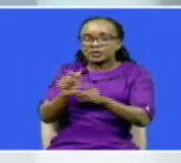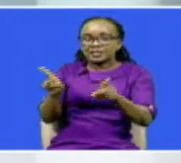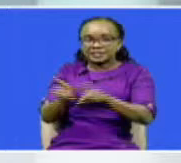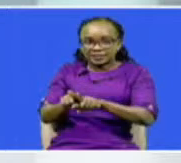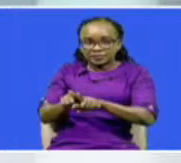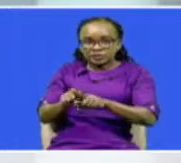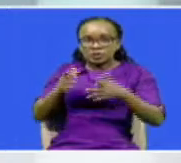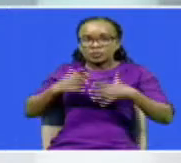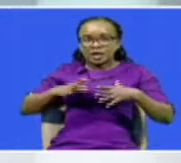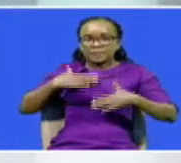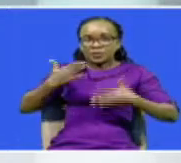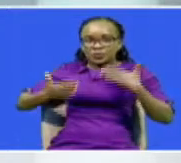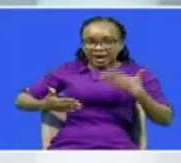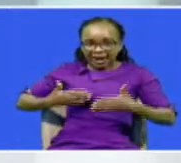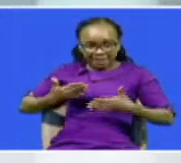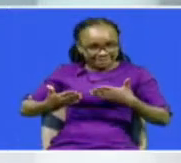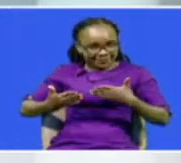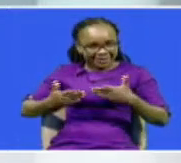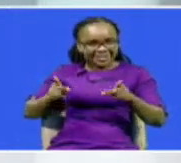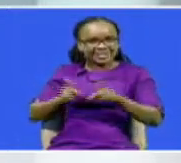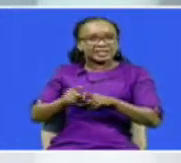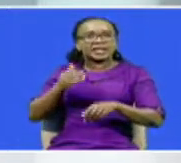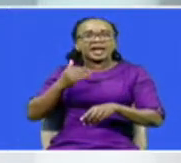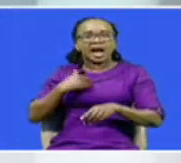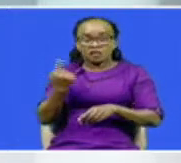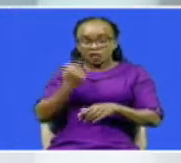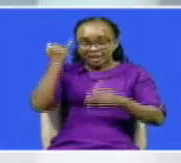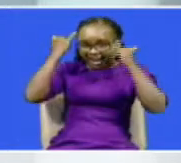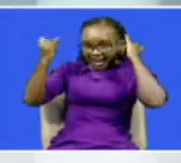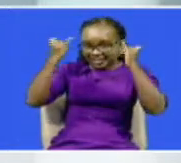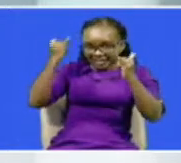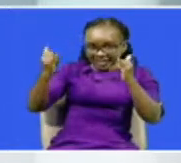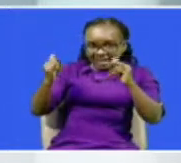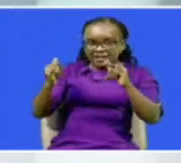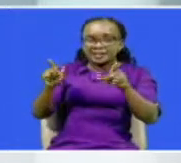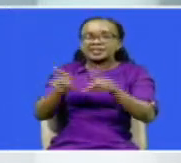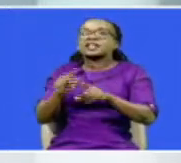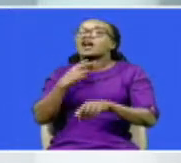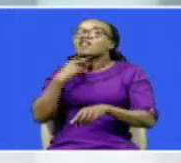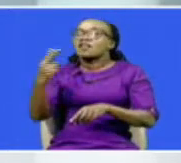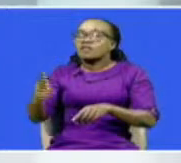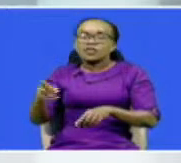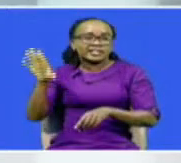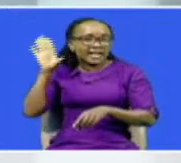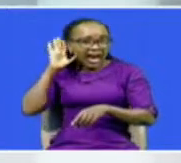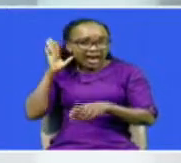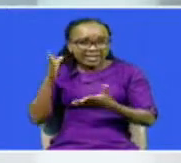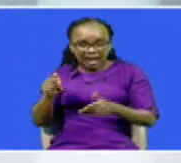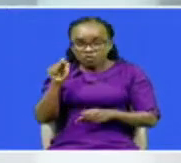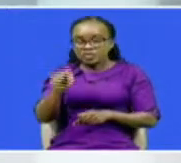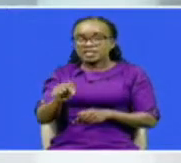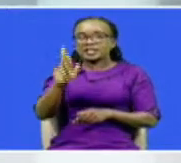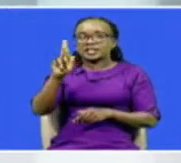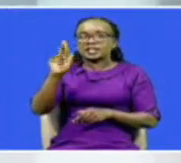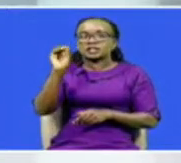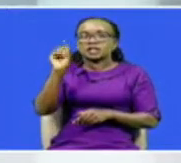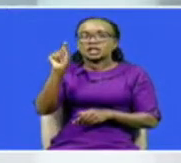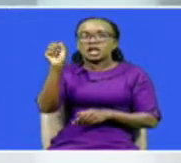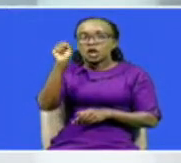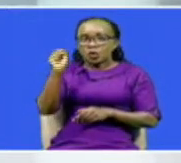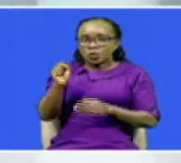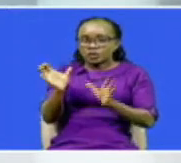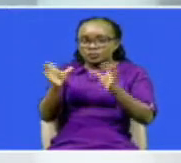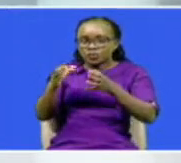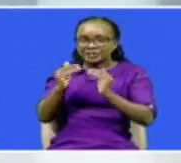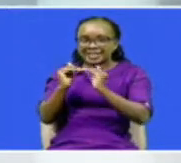mean, people are not happy with Boris. They had their own ideas. They had their voice heard. So Roots Party is very democratic, and